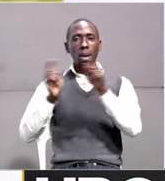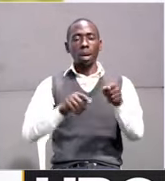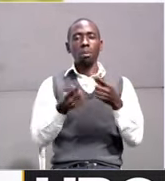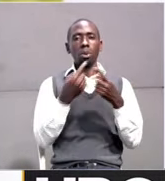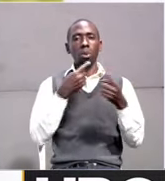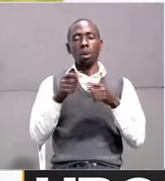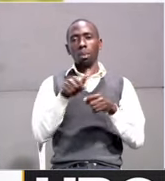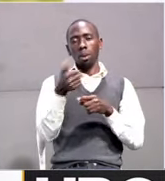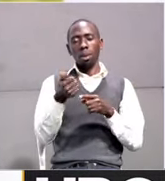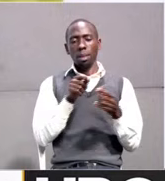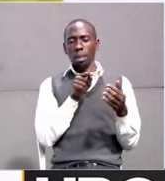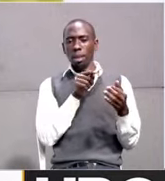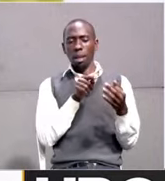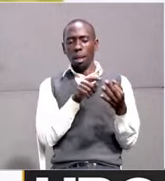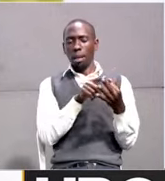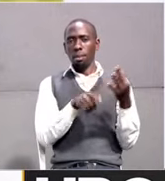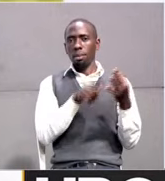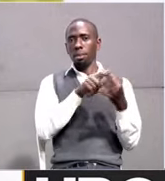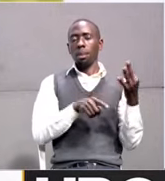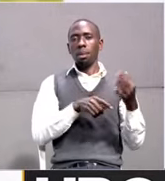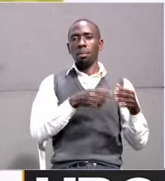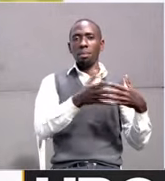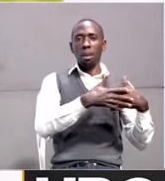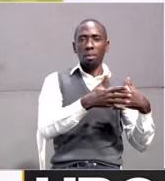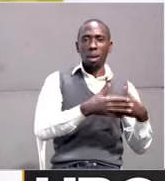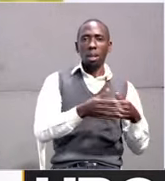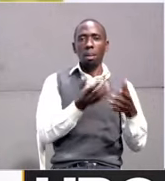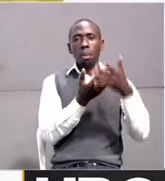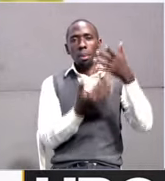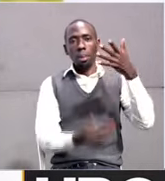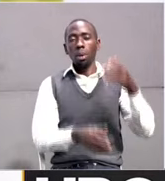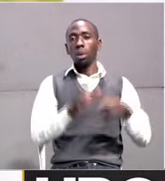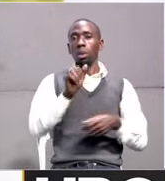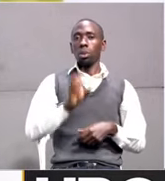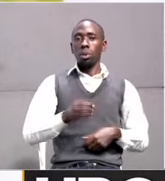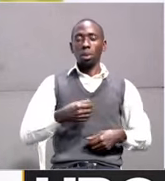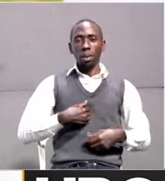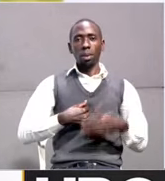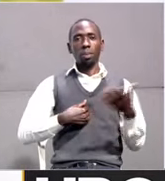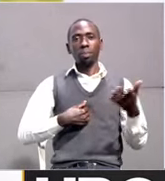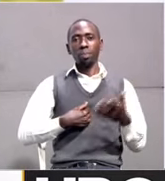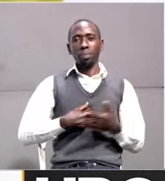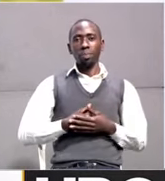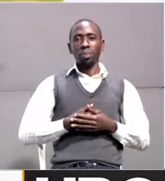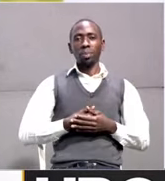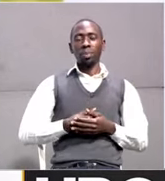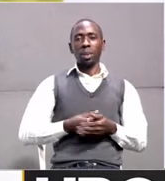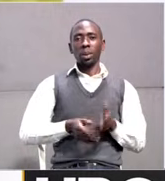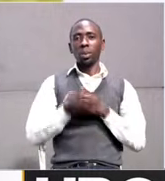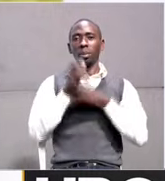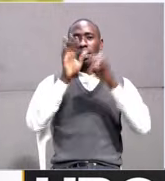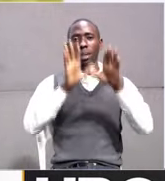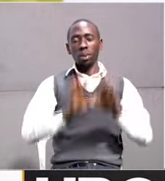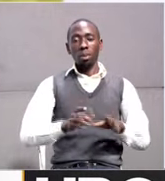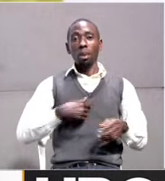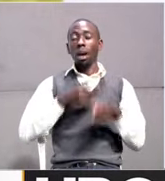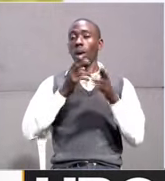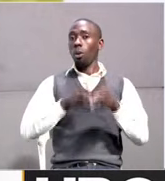other manufacturing and so on. So I wish you good luck, and I hope